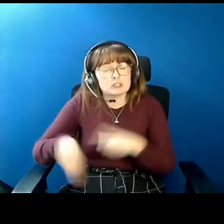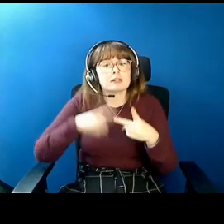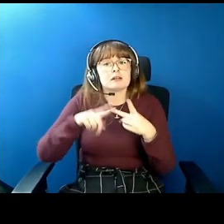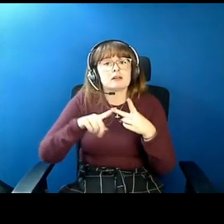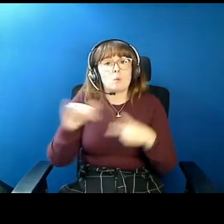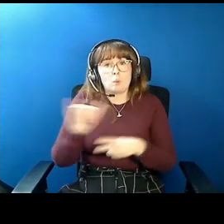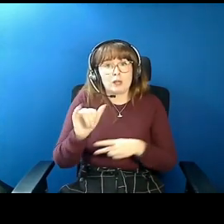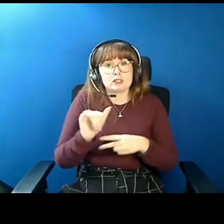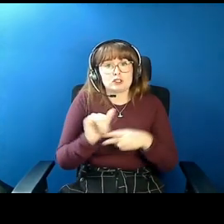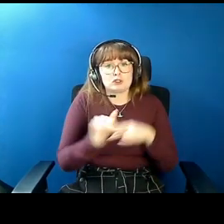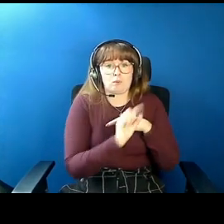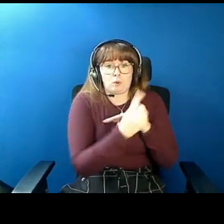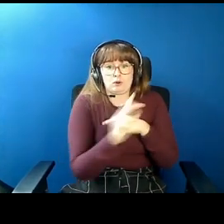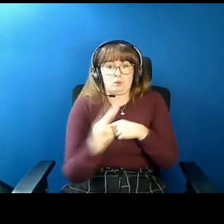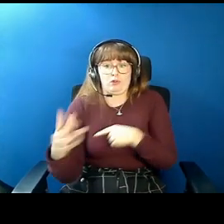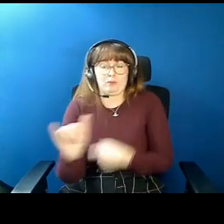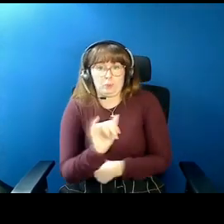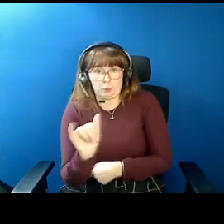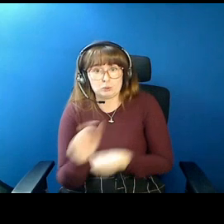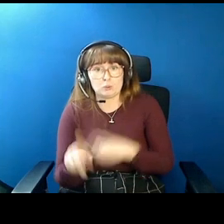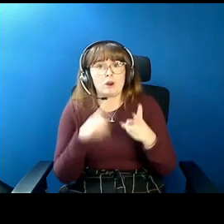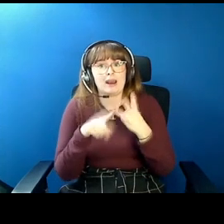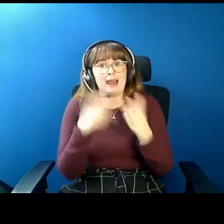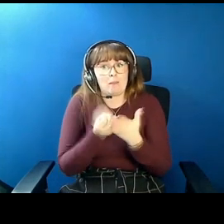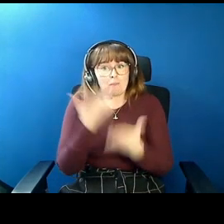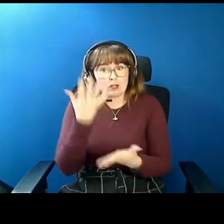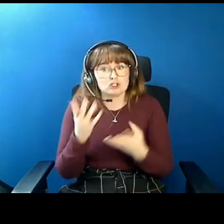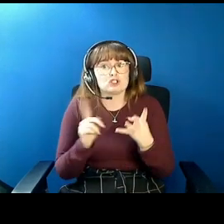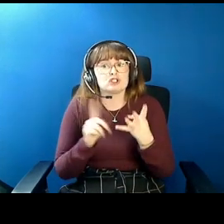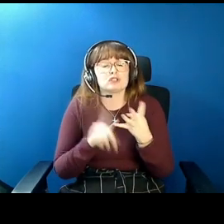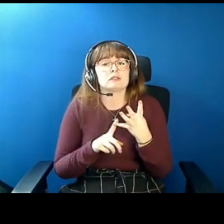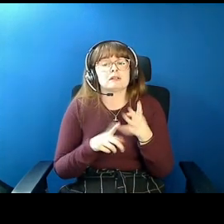considered, the cost of each measure, as well as any